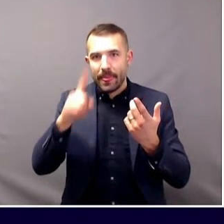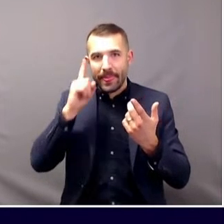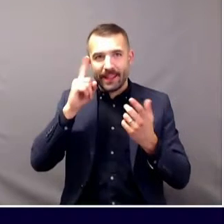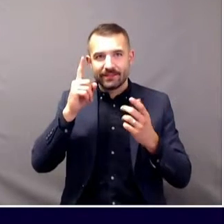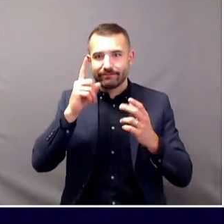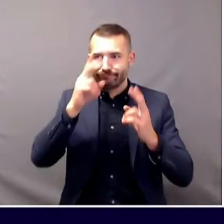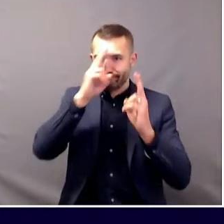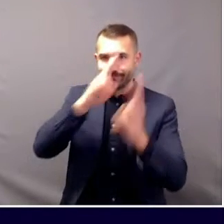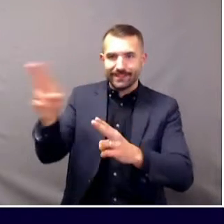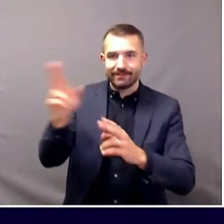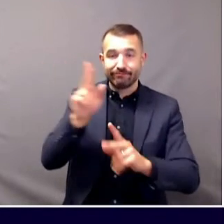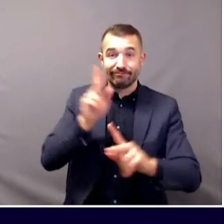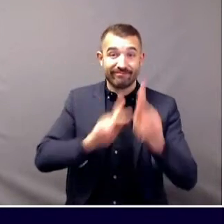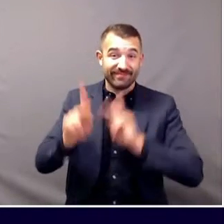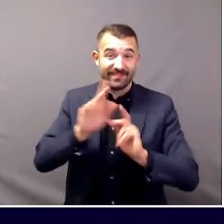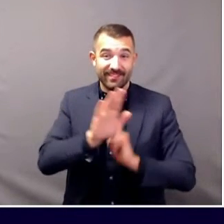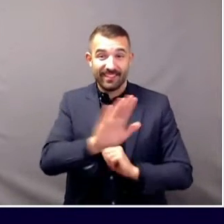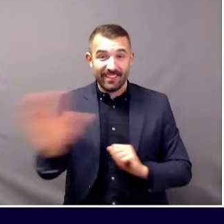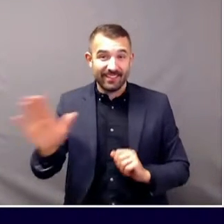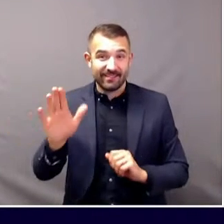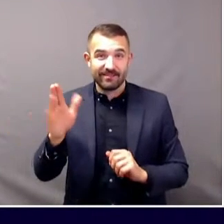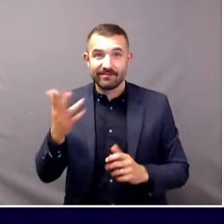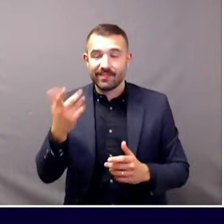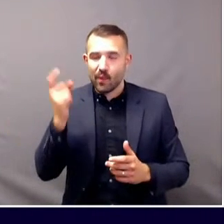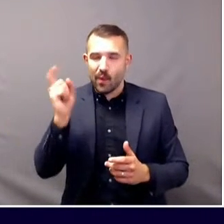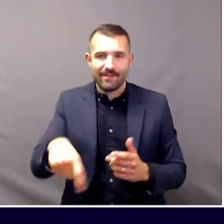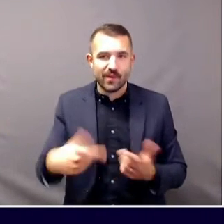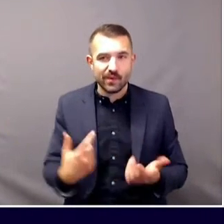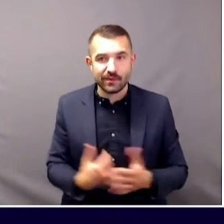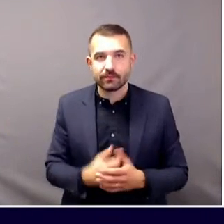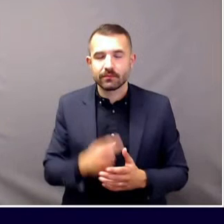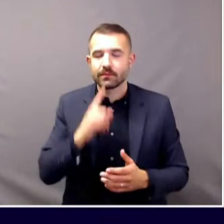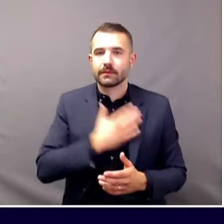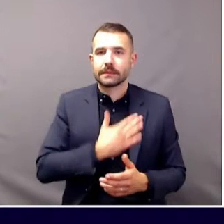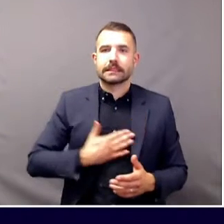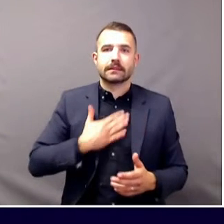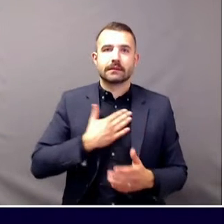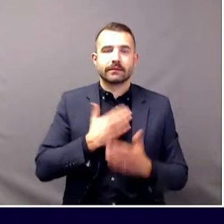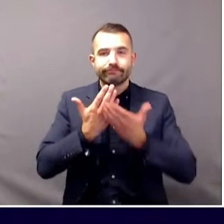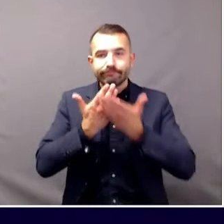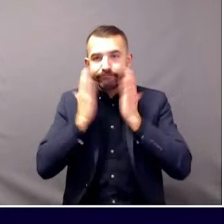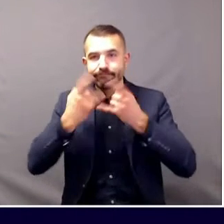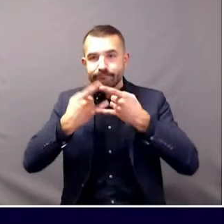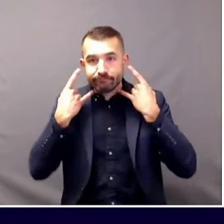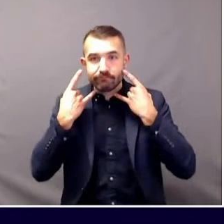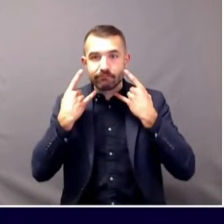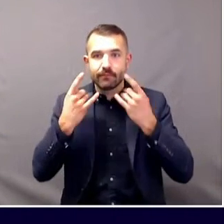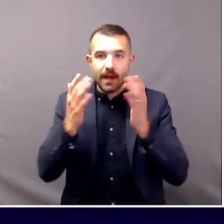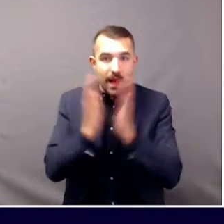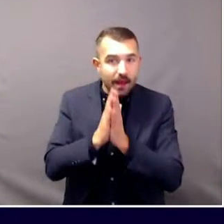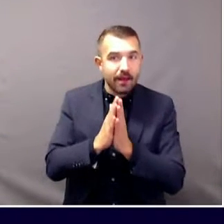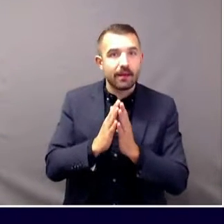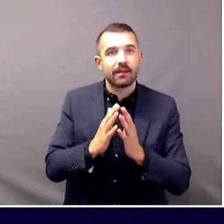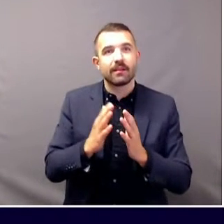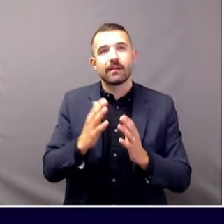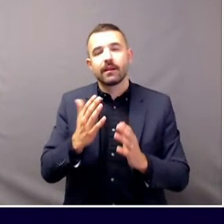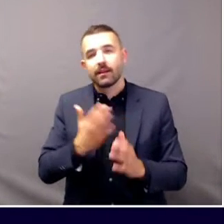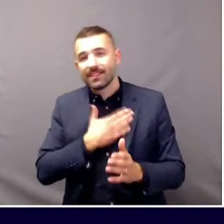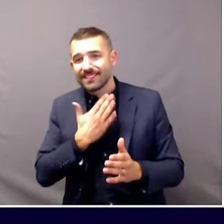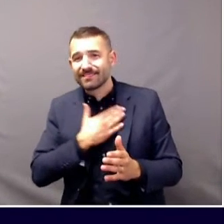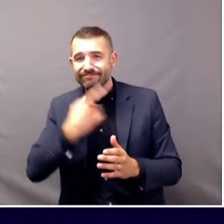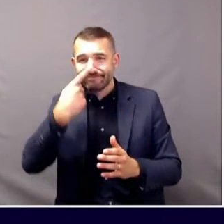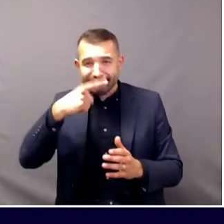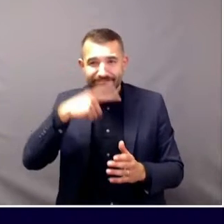you wear your own face covering, and then try to see how we can get people to come into voluntary compliance. So we just do continue